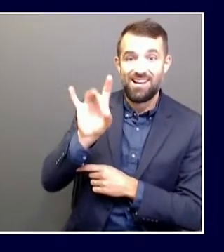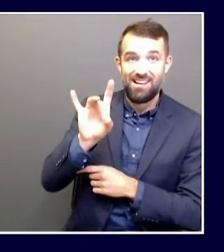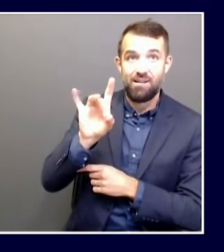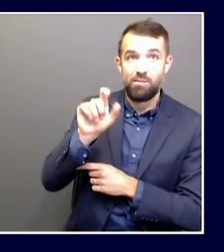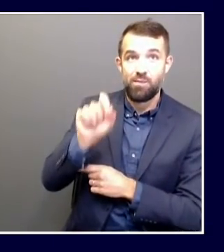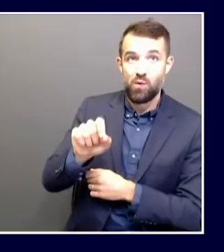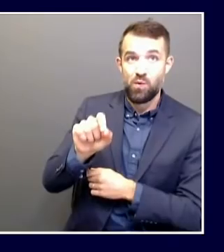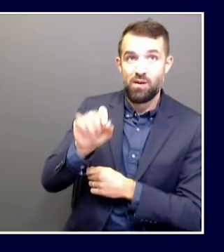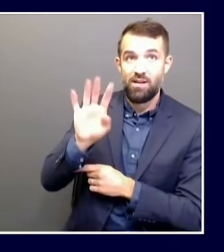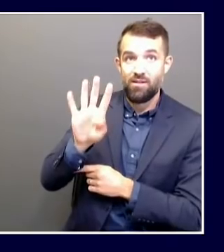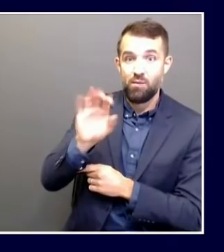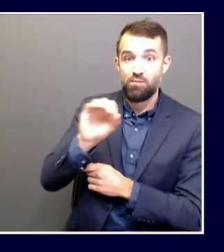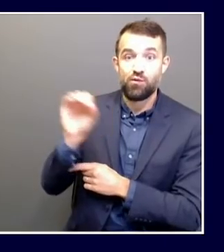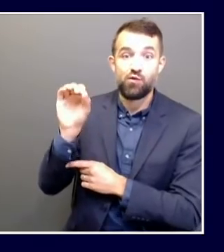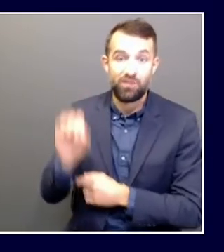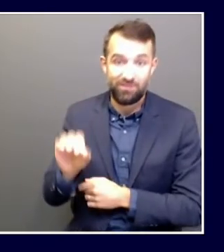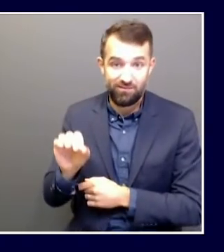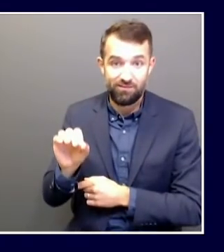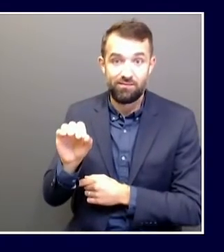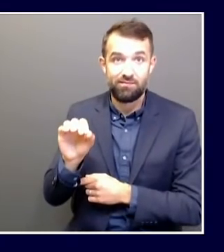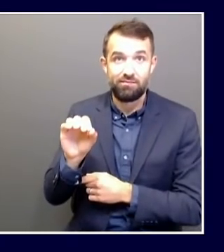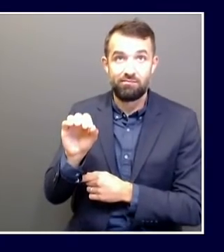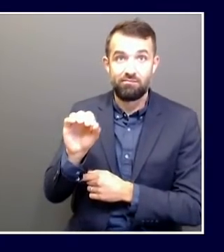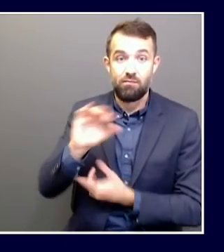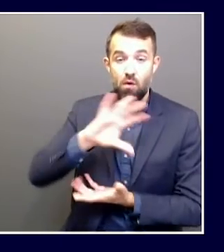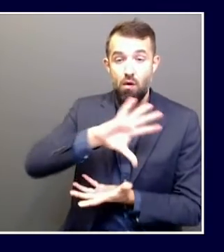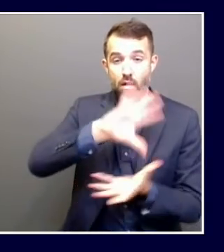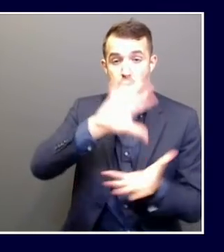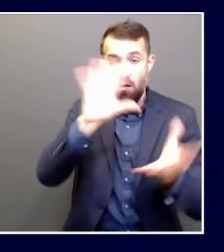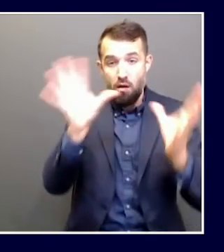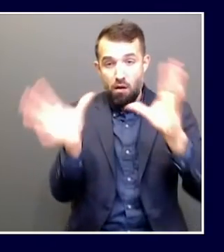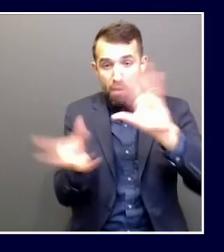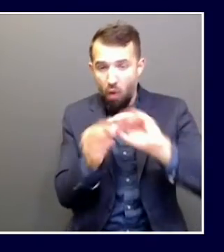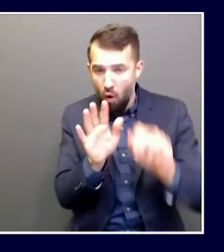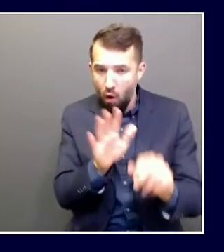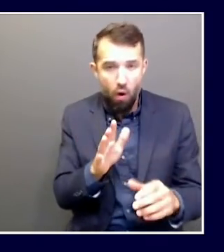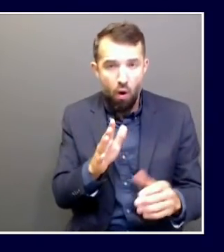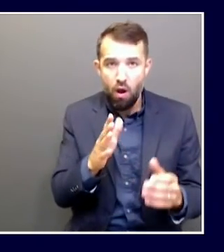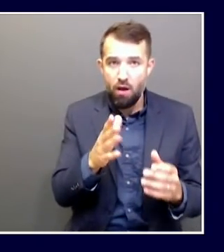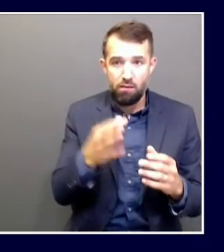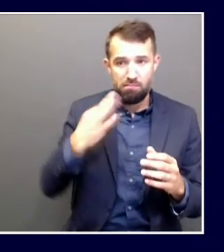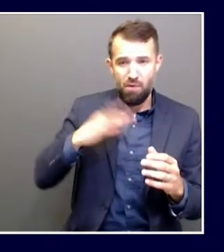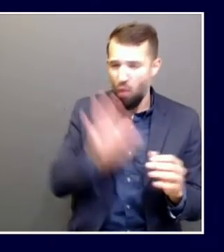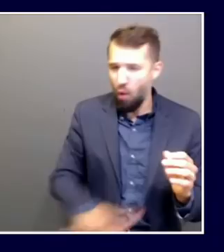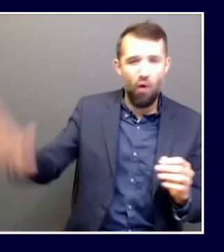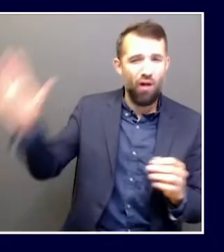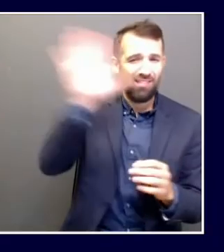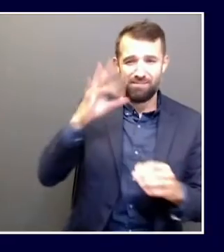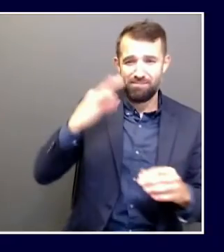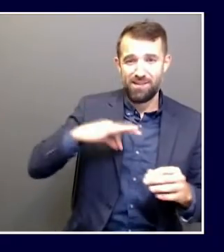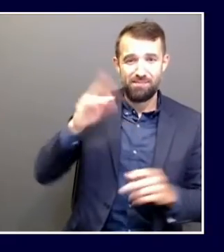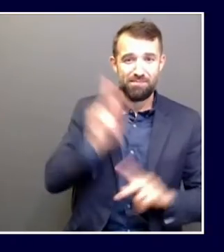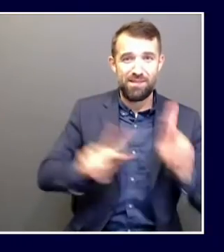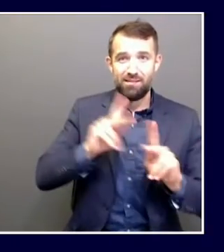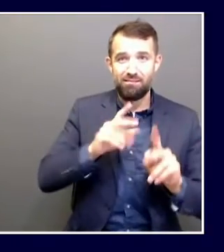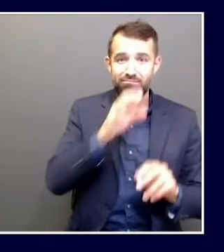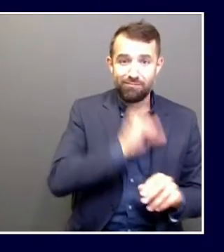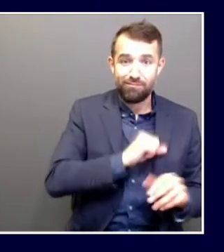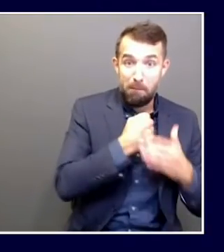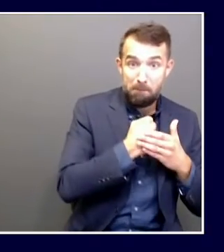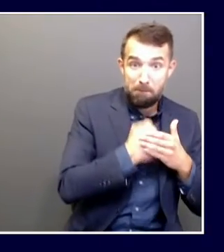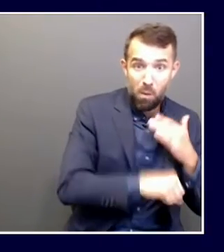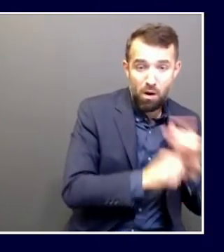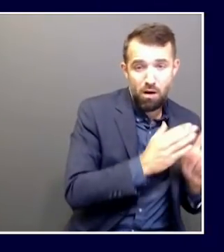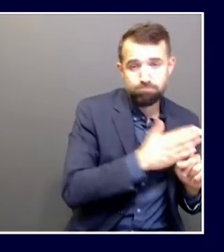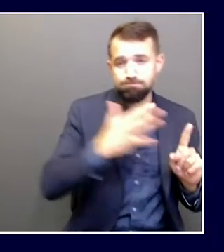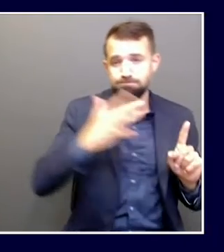68.4% of the entire population of Maine is now fully vaccinated.